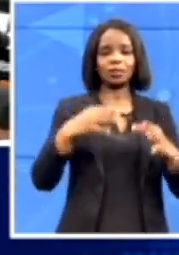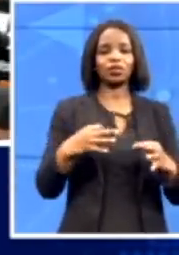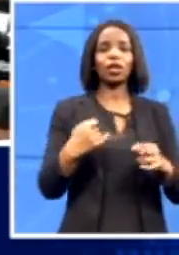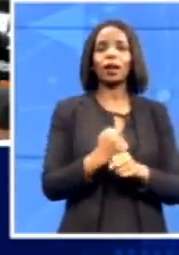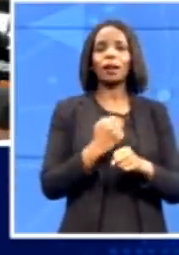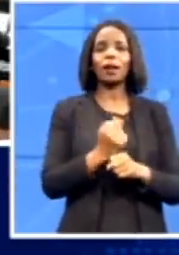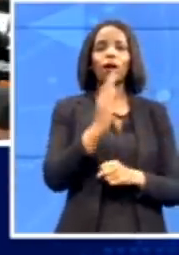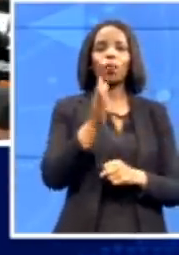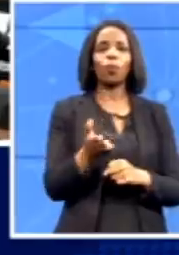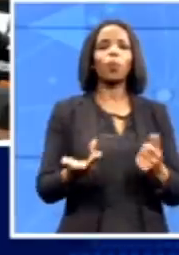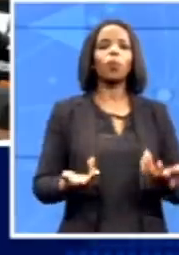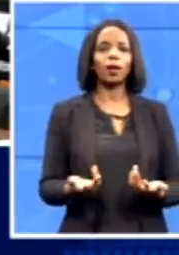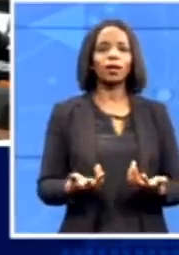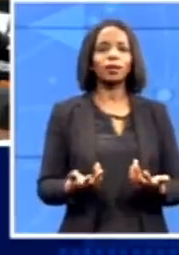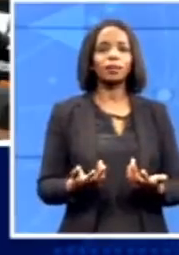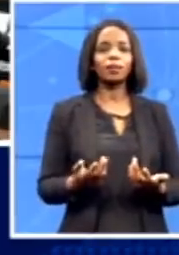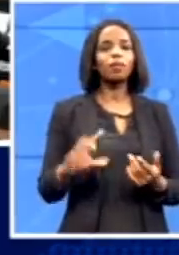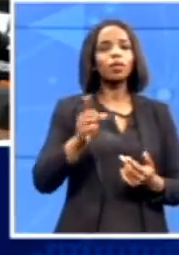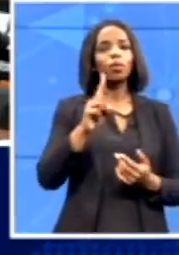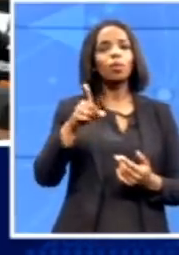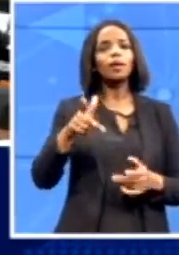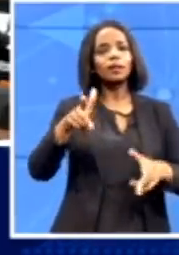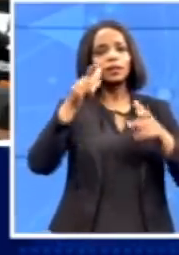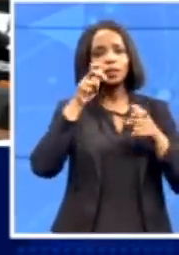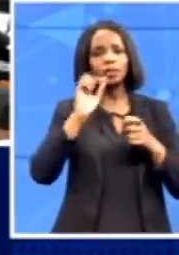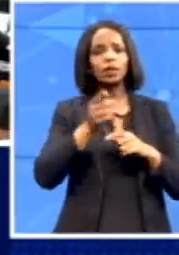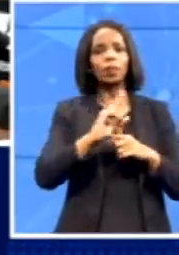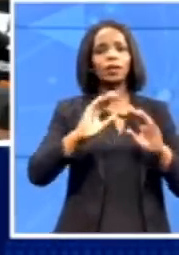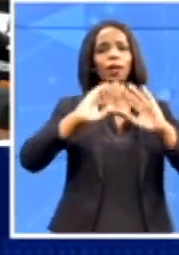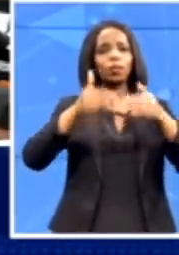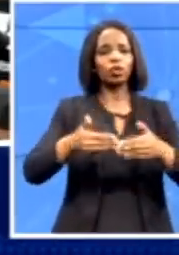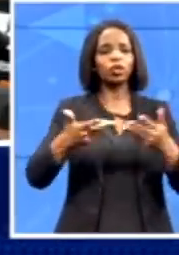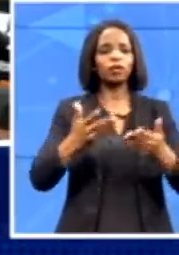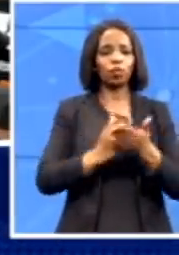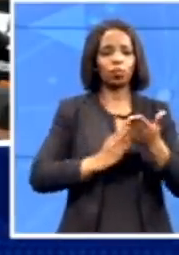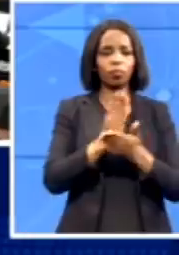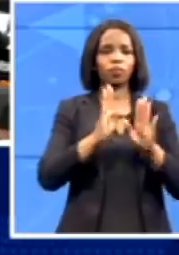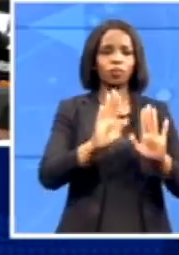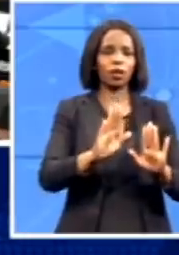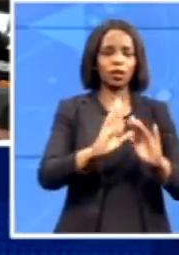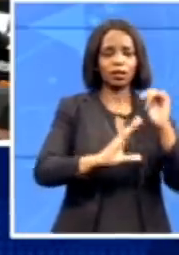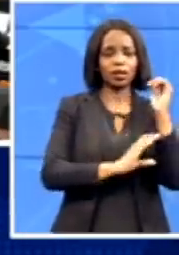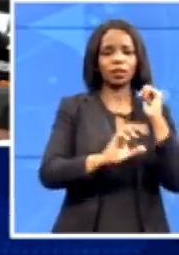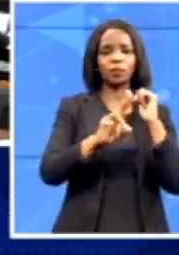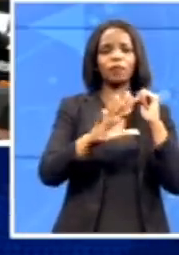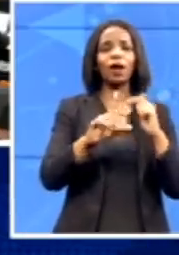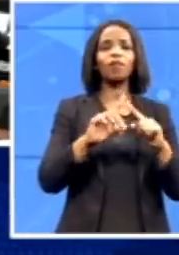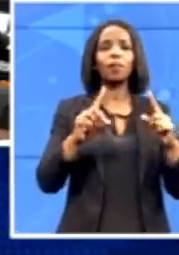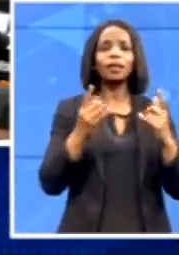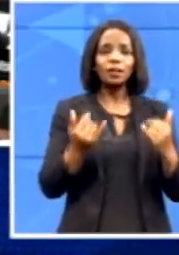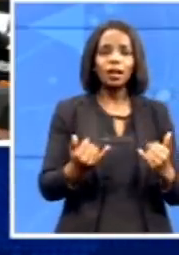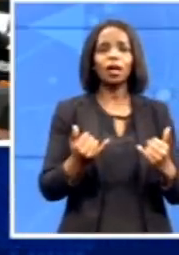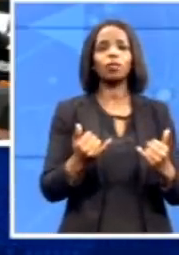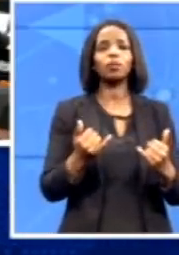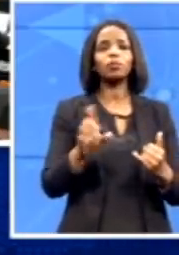here is the protection of these rights as per Section 25. Then the question is, are you willing to compromise them for